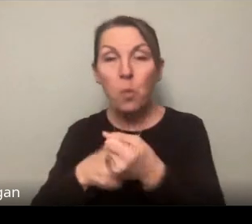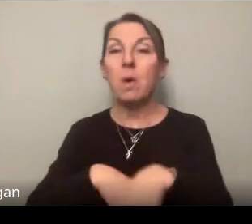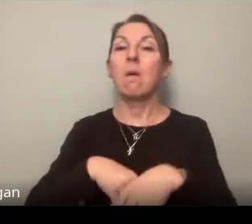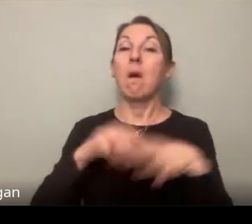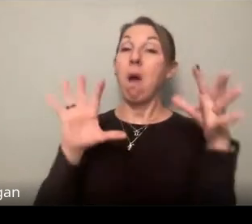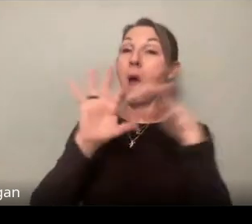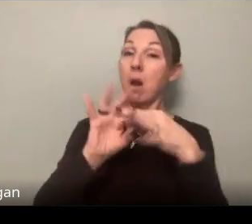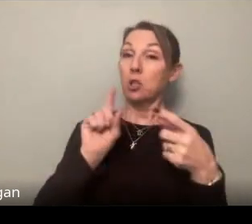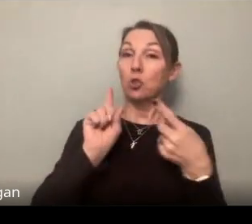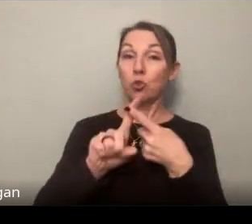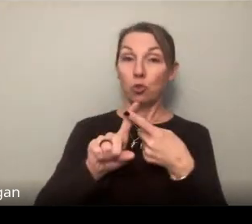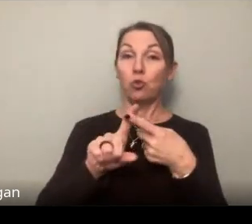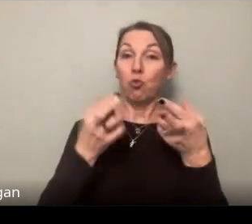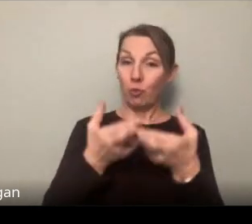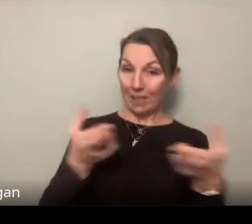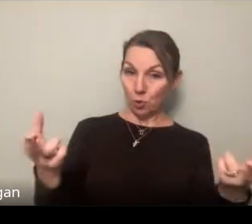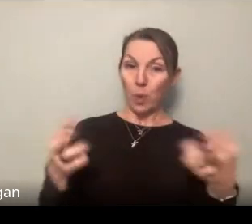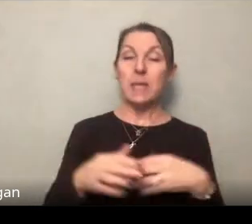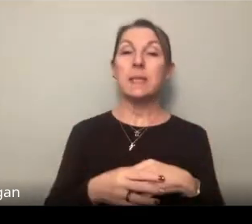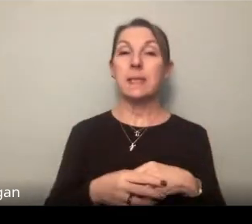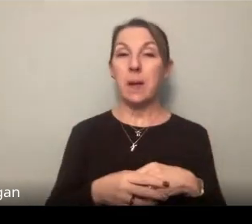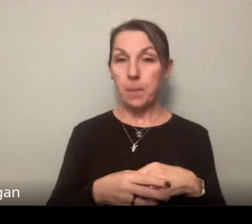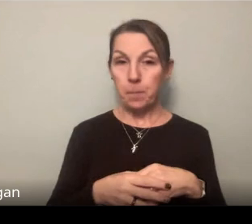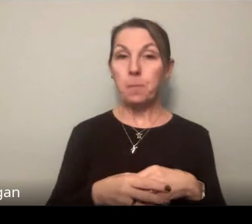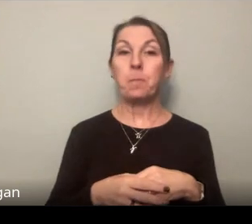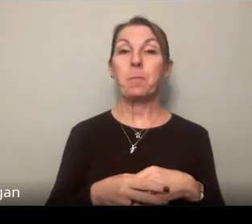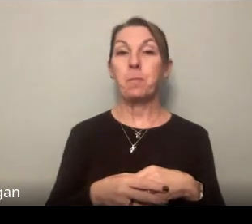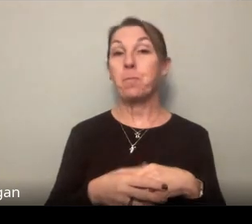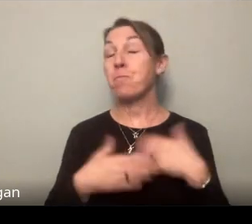connection to resources.